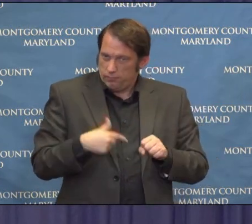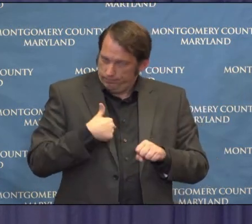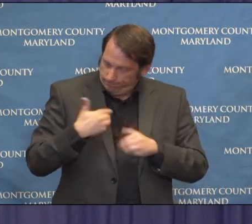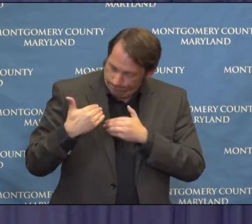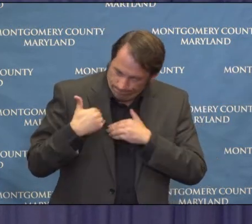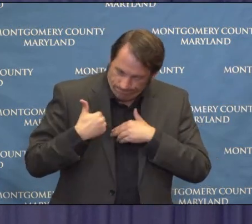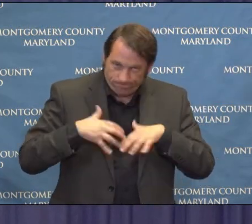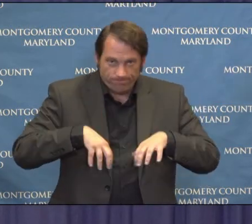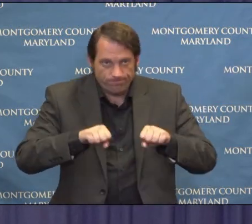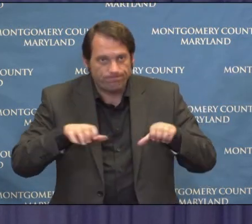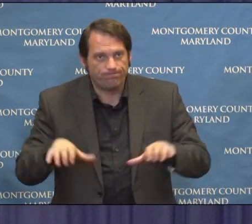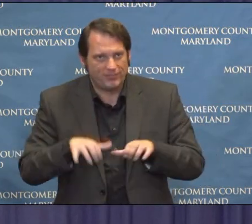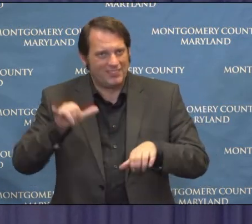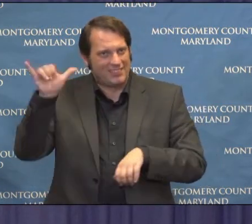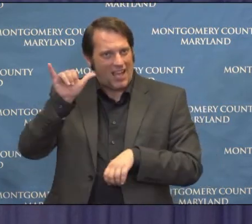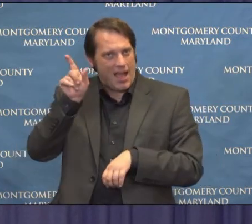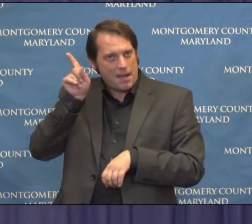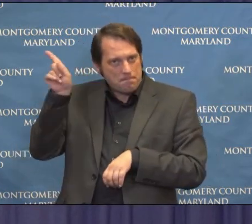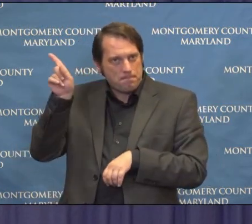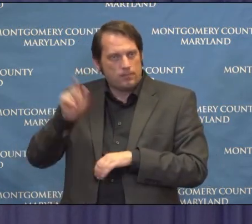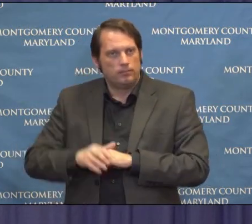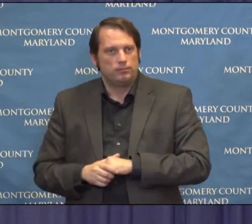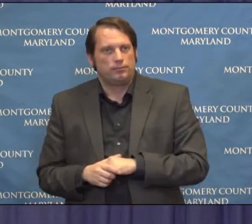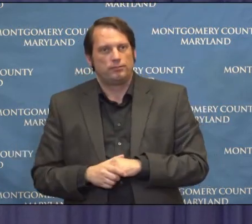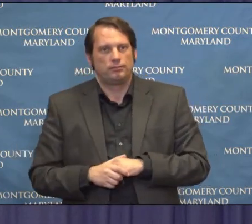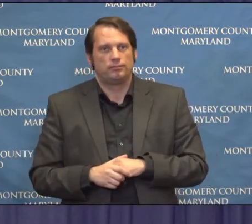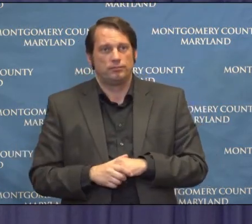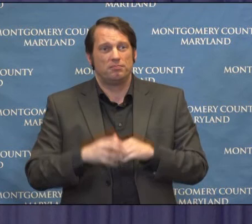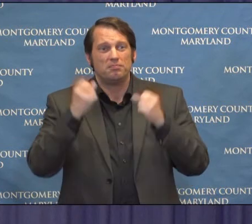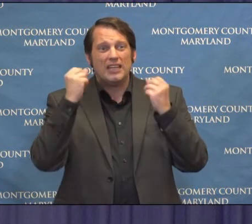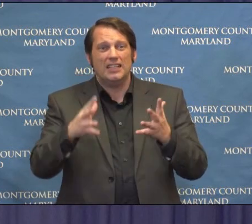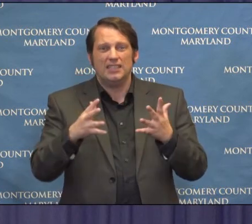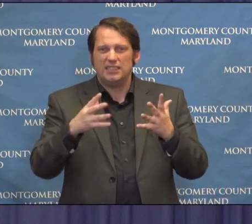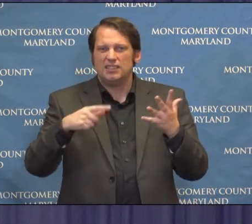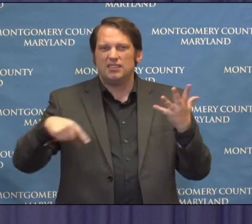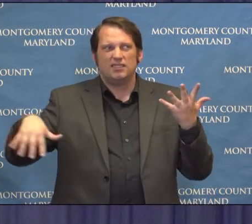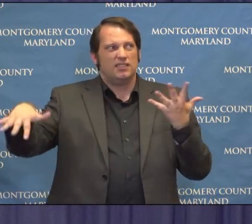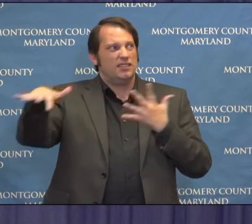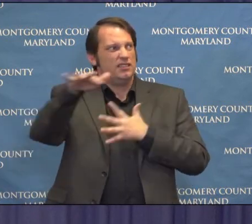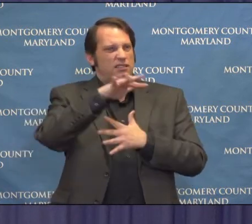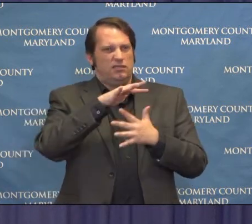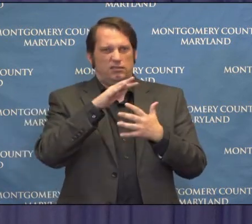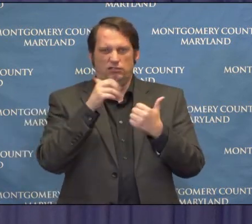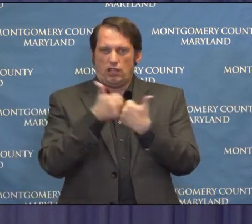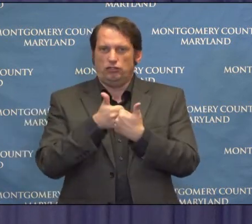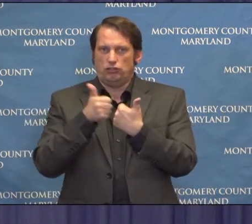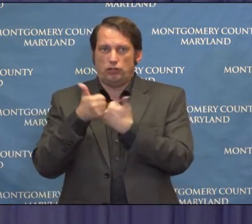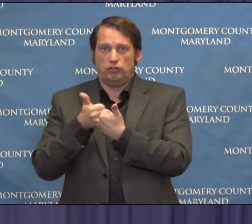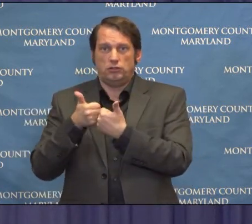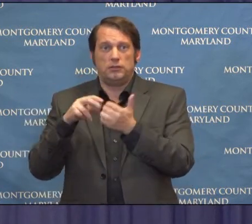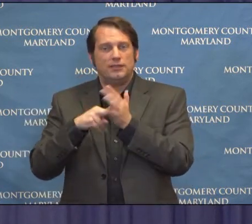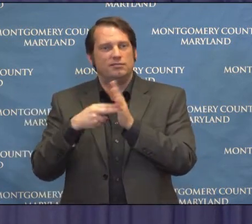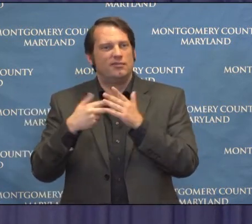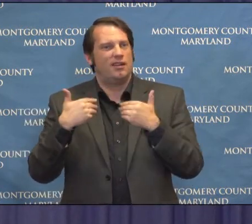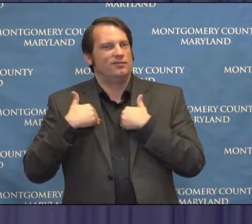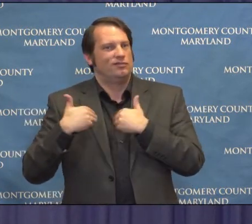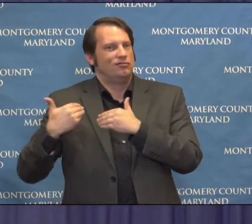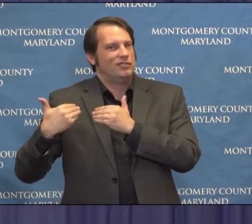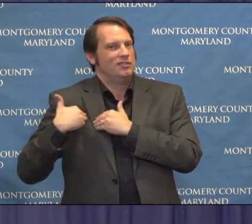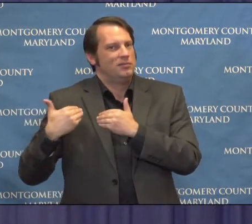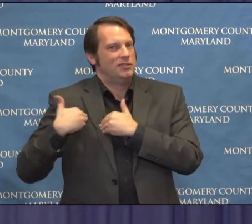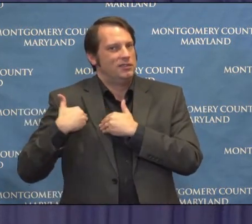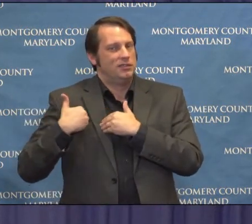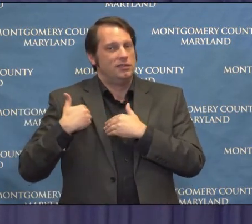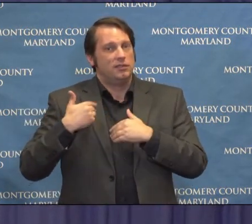were challenged with before is still there. Heather was working with food problems in Montgomery County before this happened. Travis